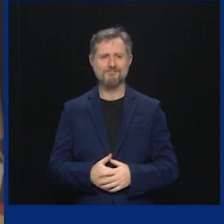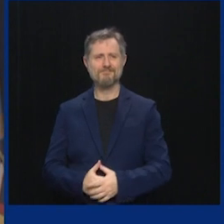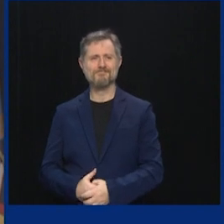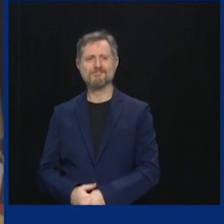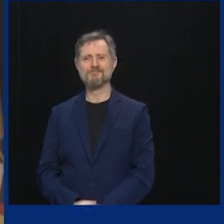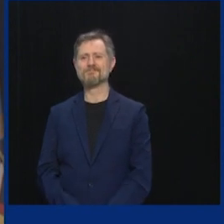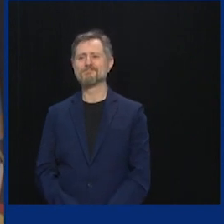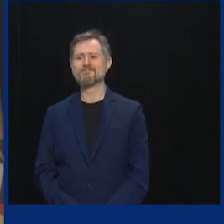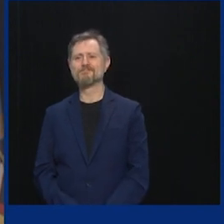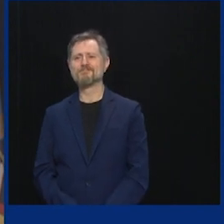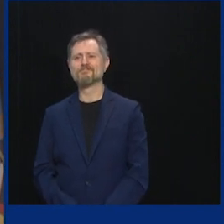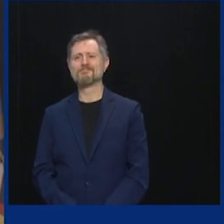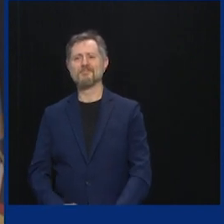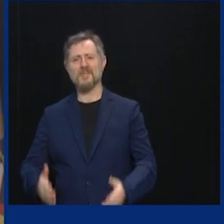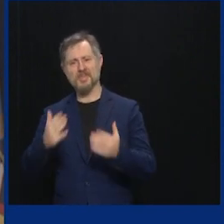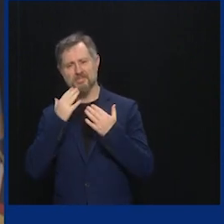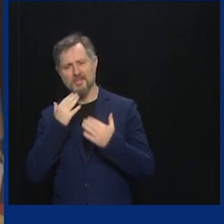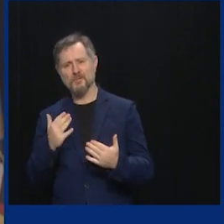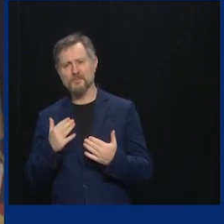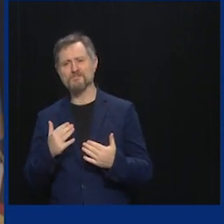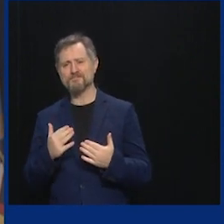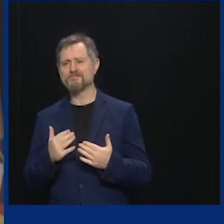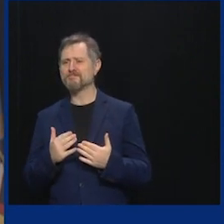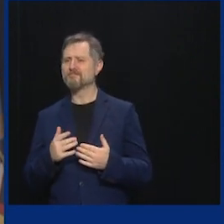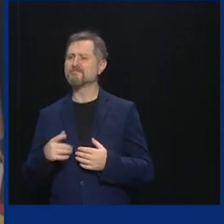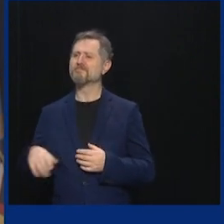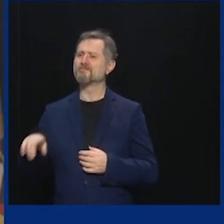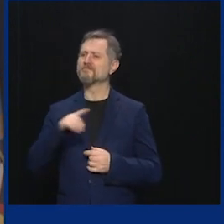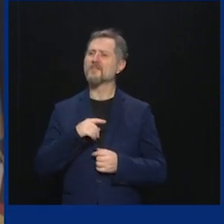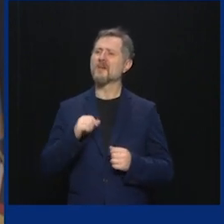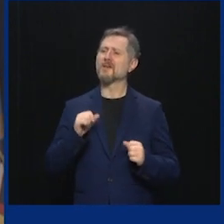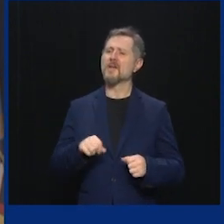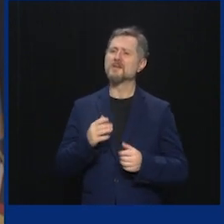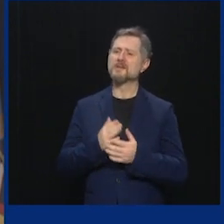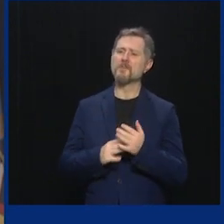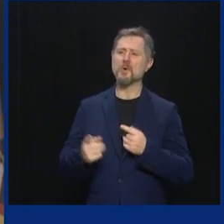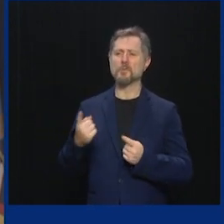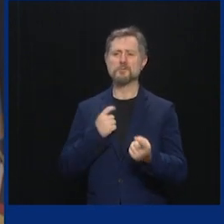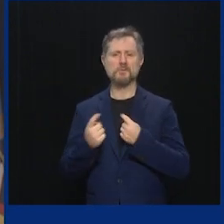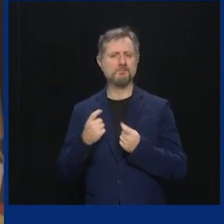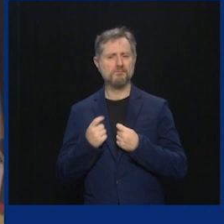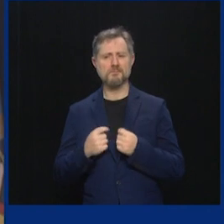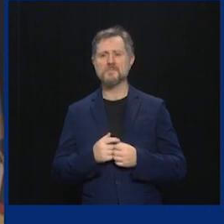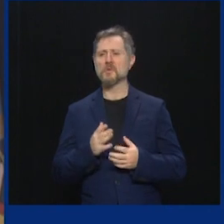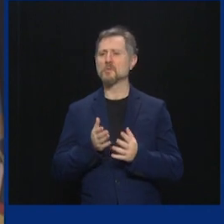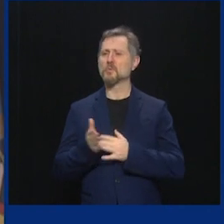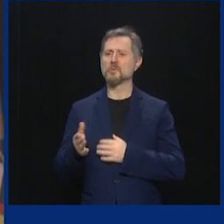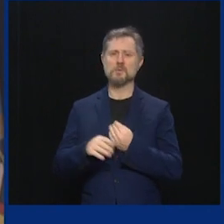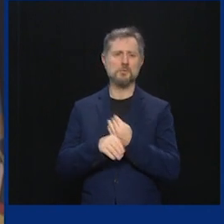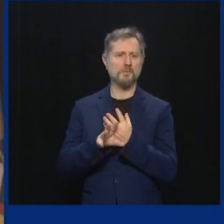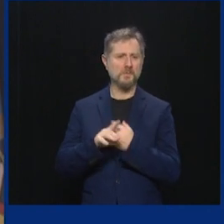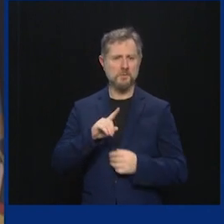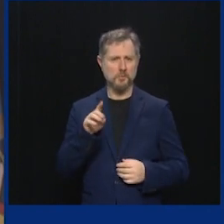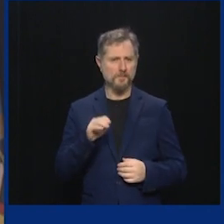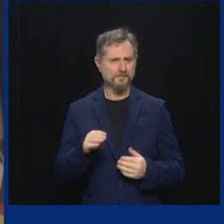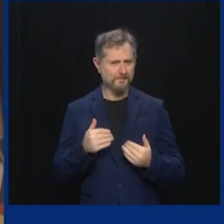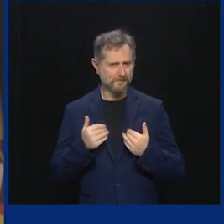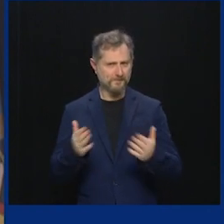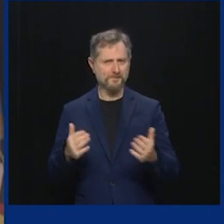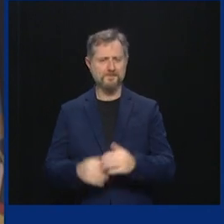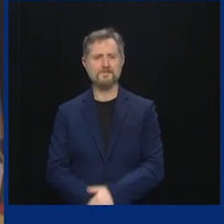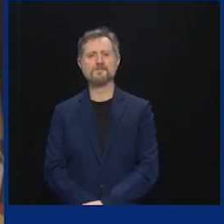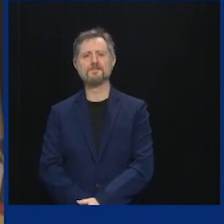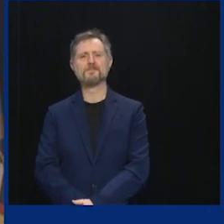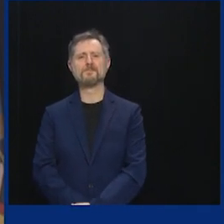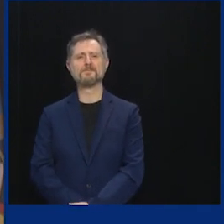Thank you very much, and I think we'll take a few questions from Zoom and then go to our in-person individuals. Yes, Governor, thanks